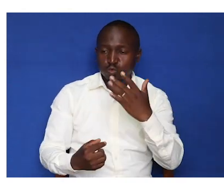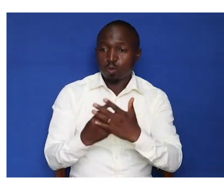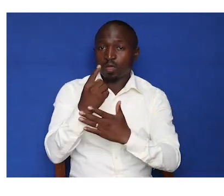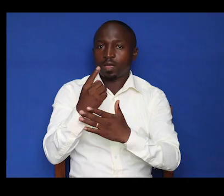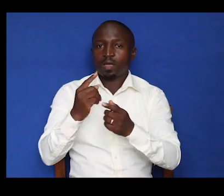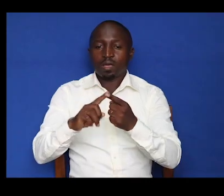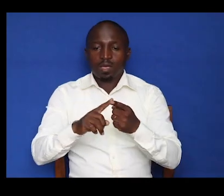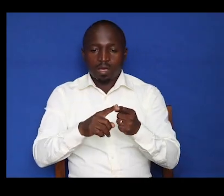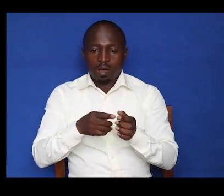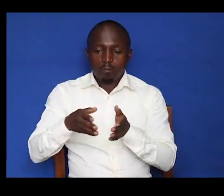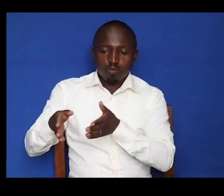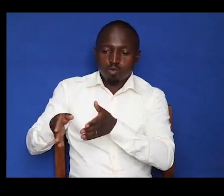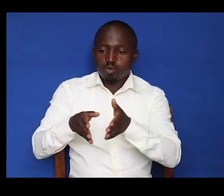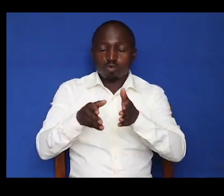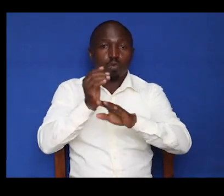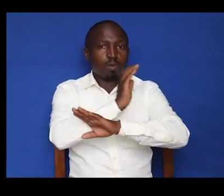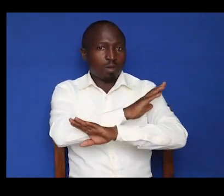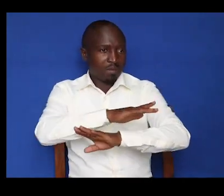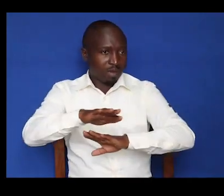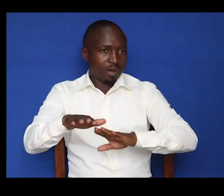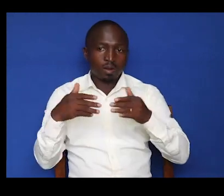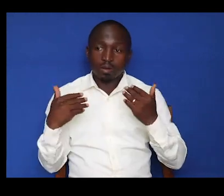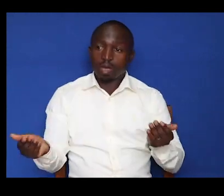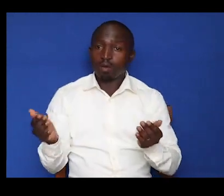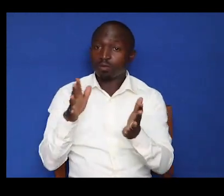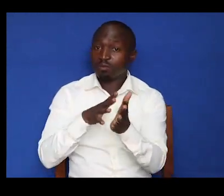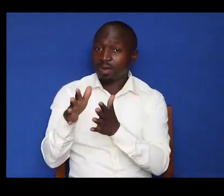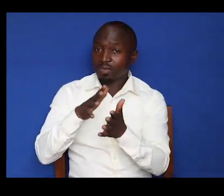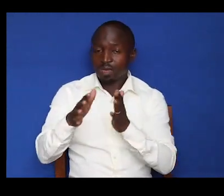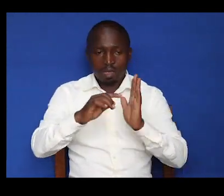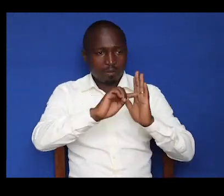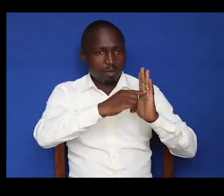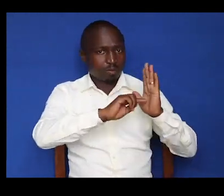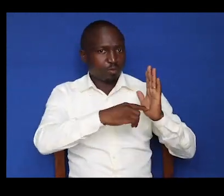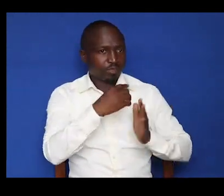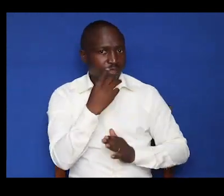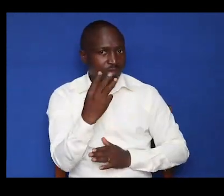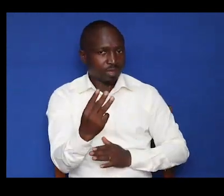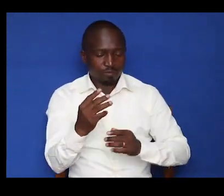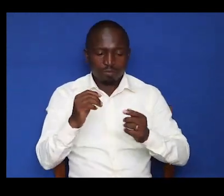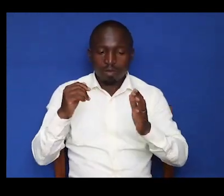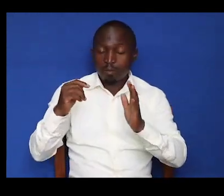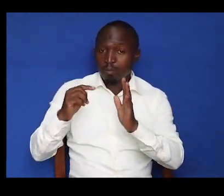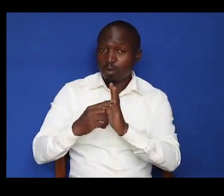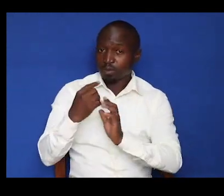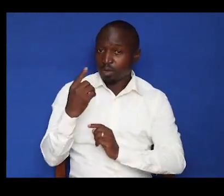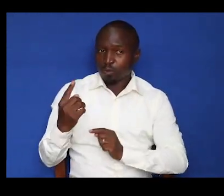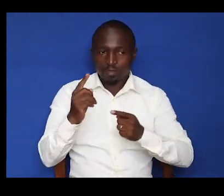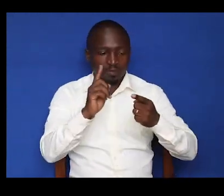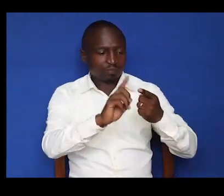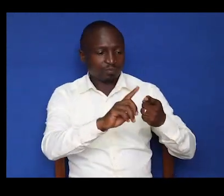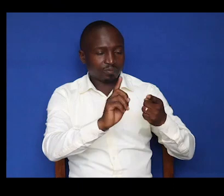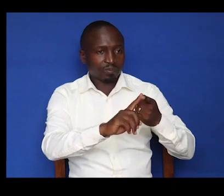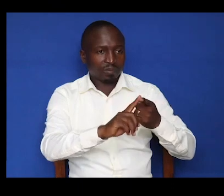currents. So far, we have disclosed 3 points. The first was